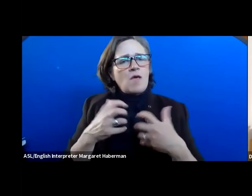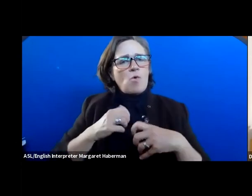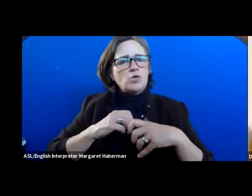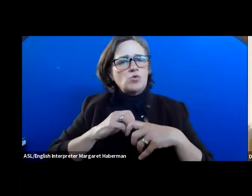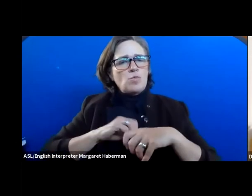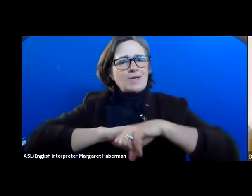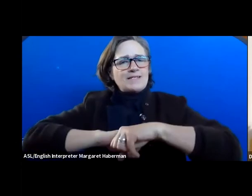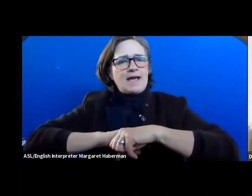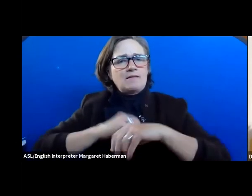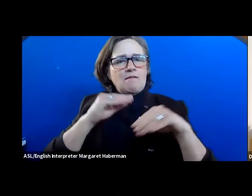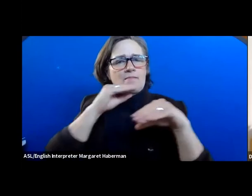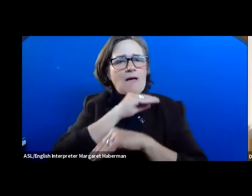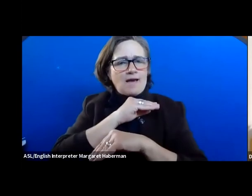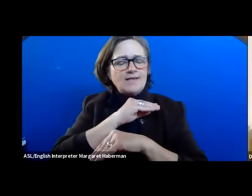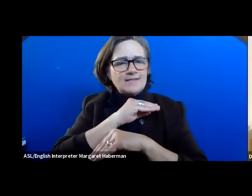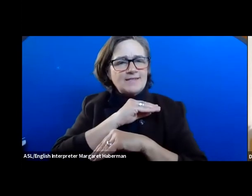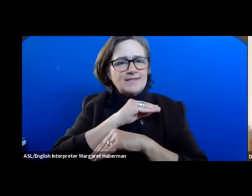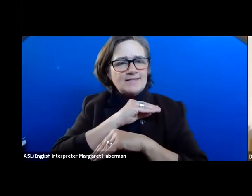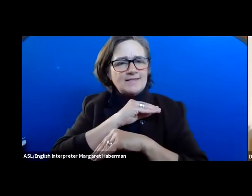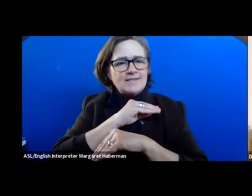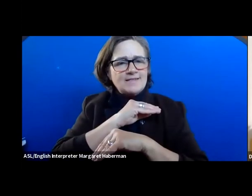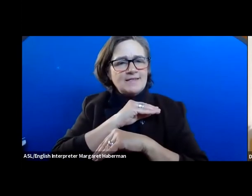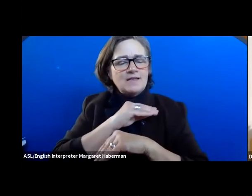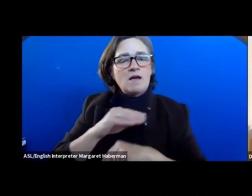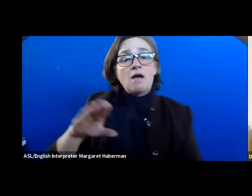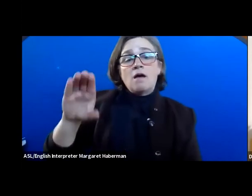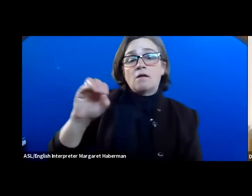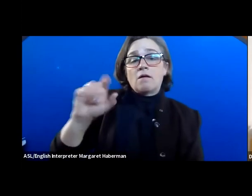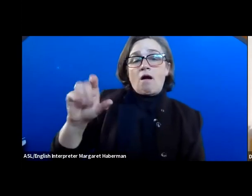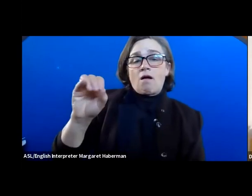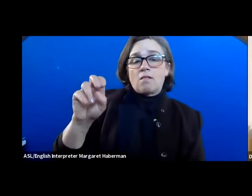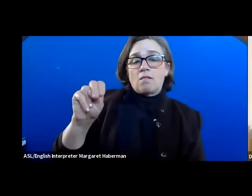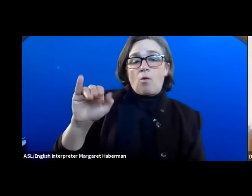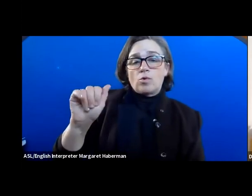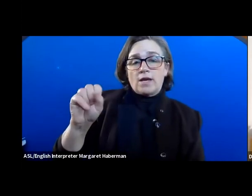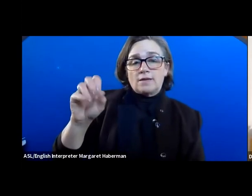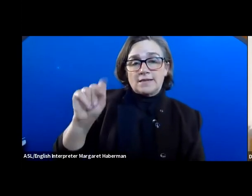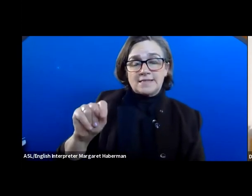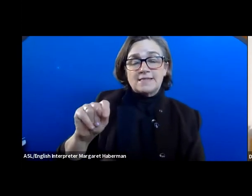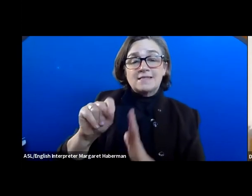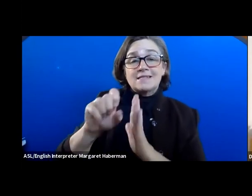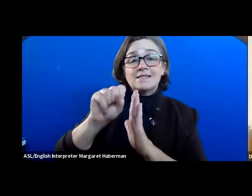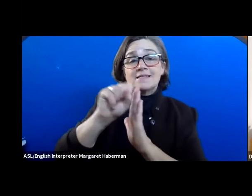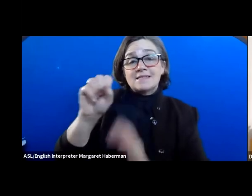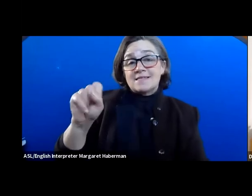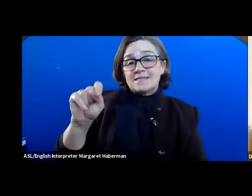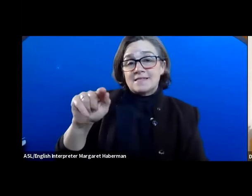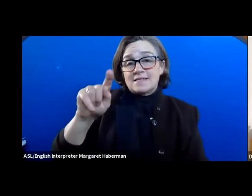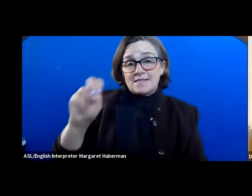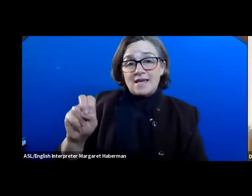you see, the way settler colonialist states function is